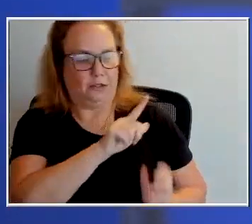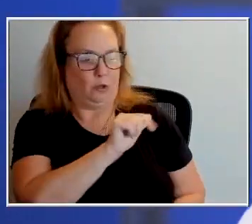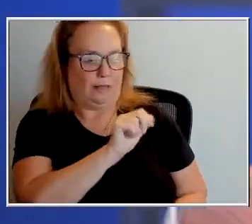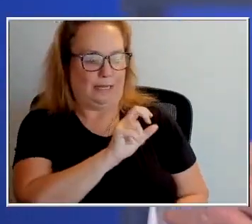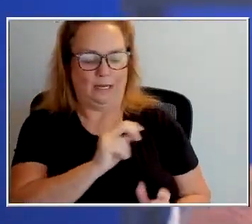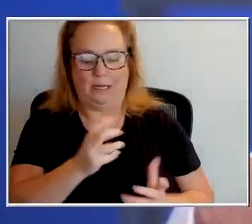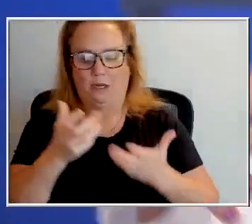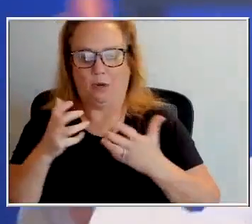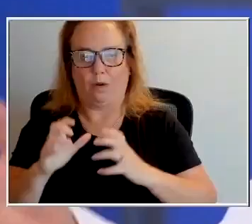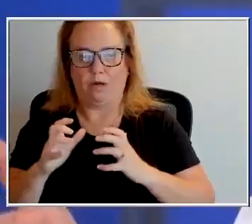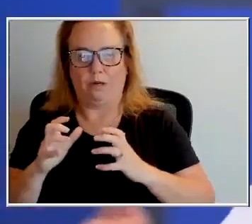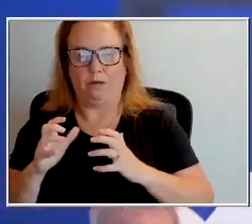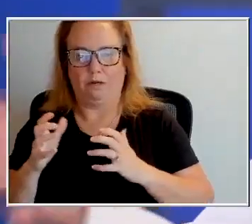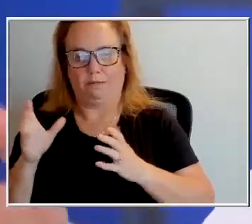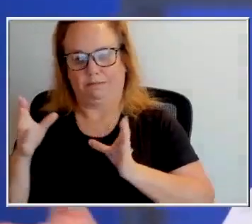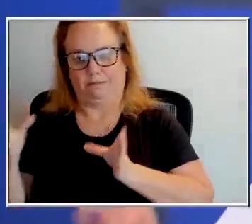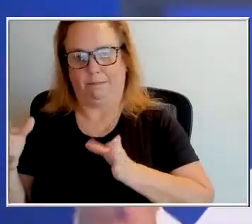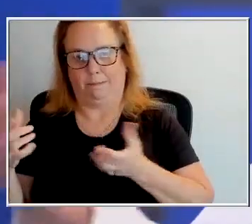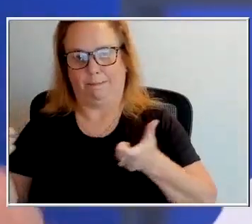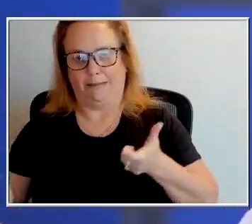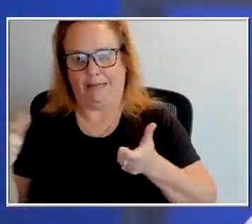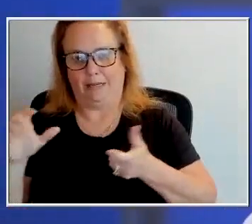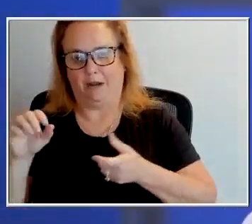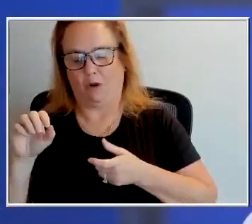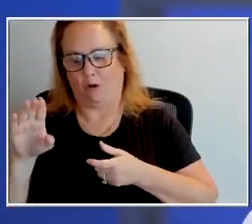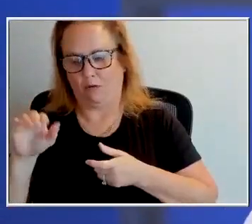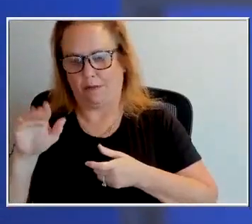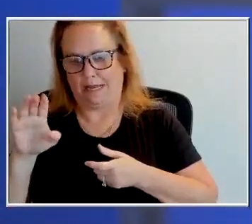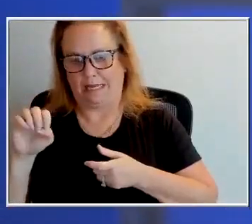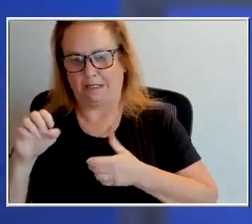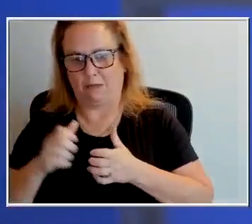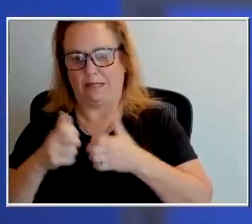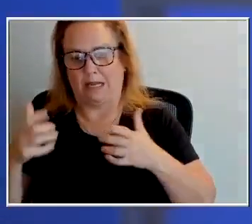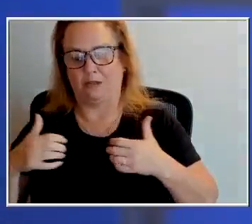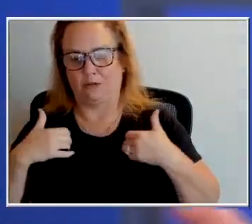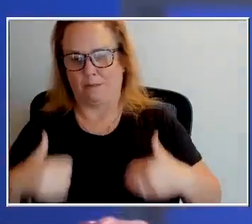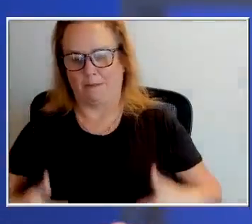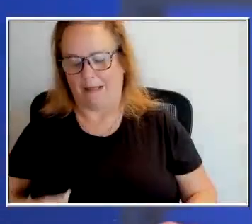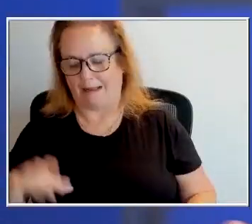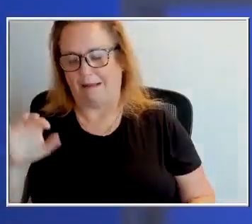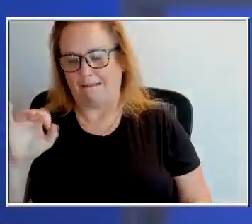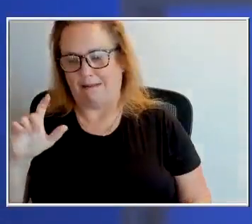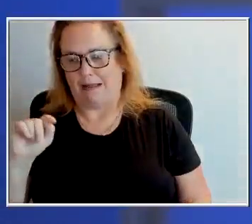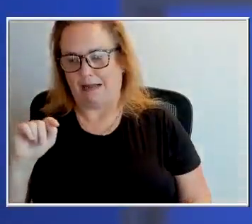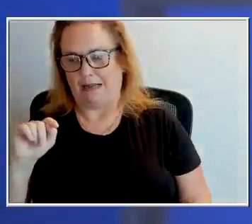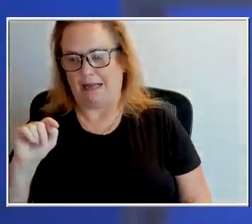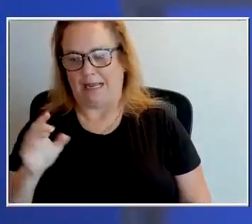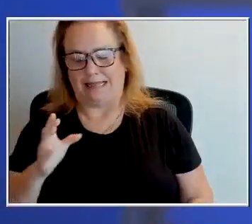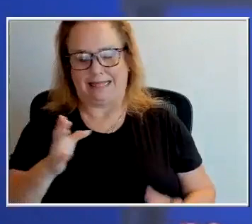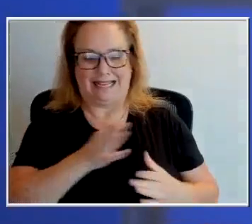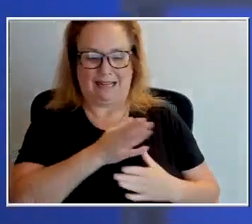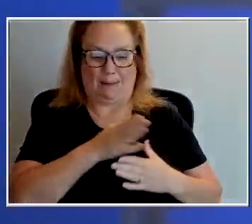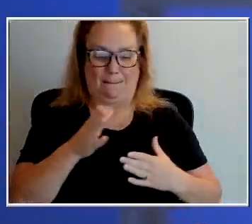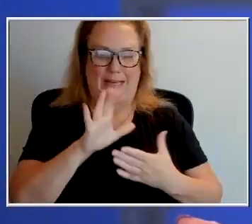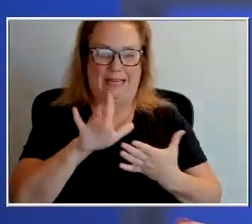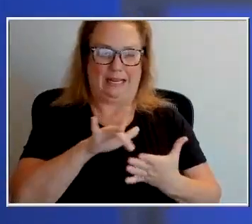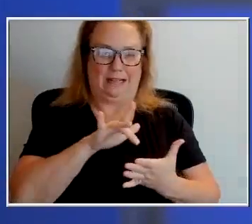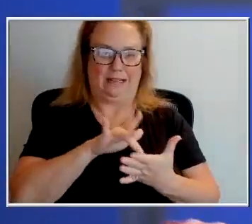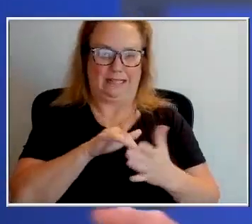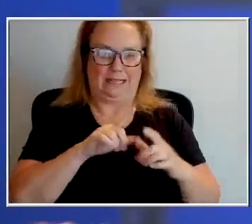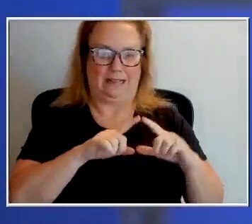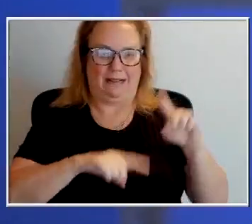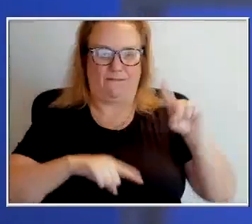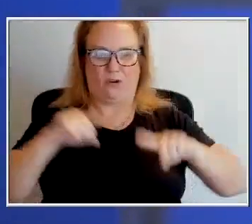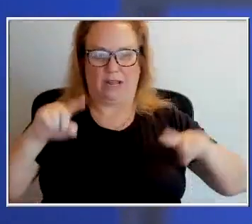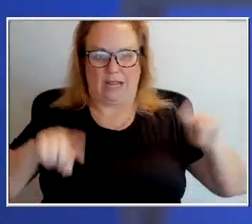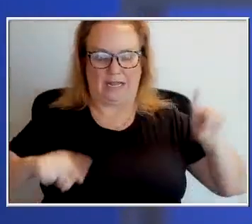to be too big and overweight with too much extra body fat. And where that sweet spot is actually differs